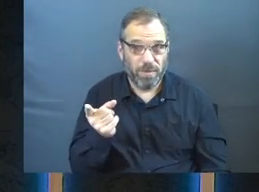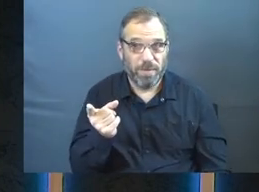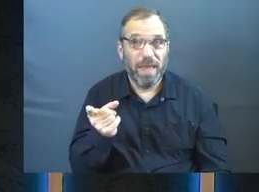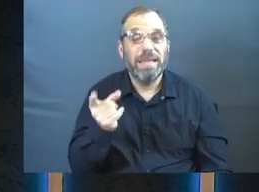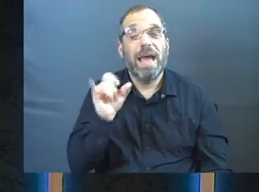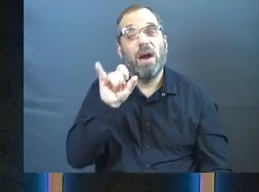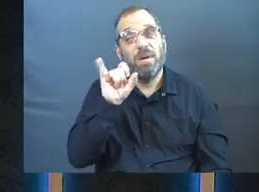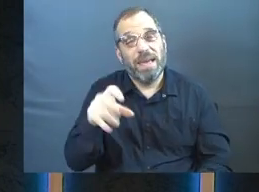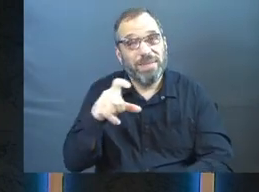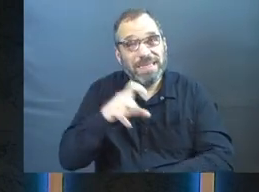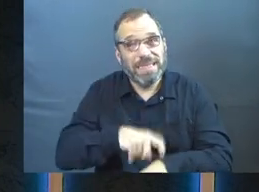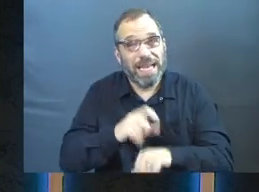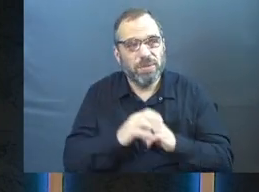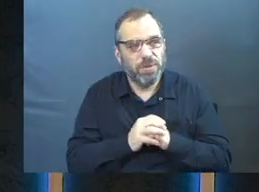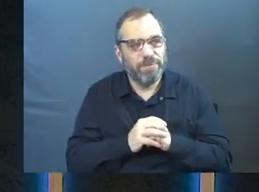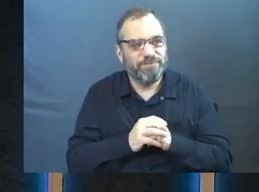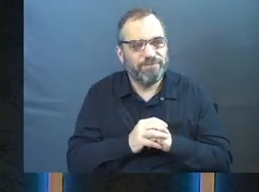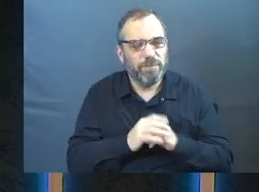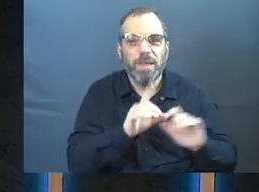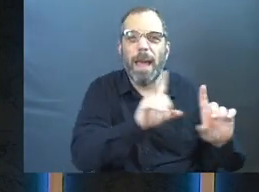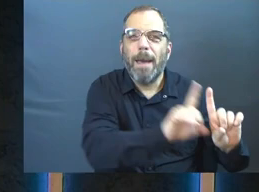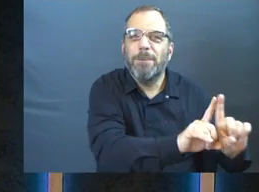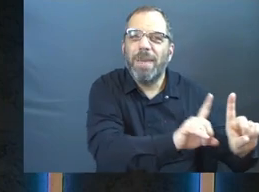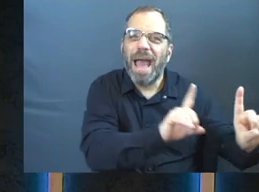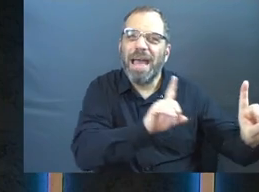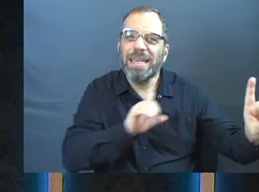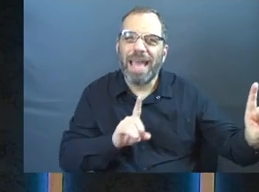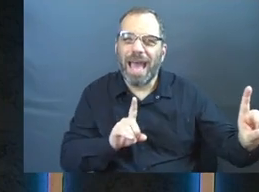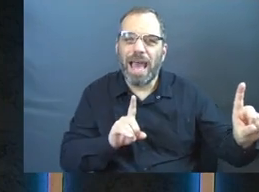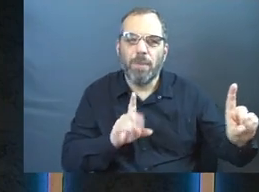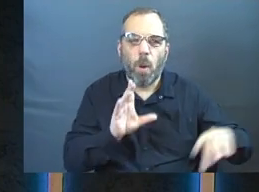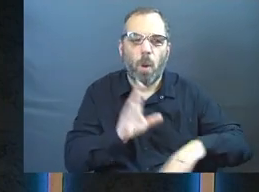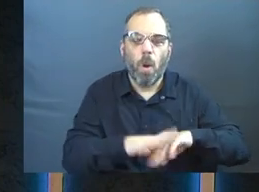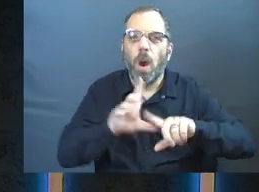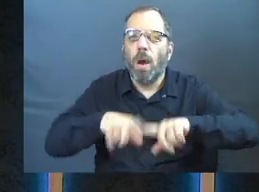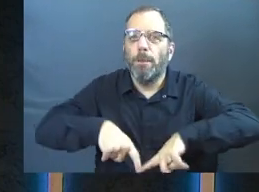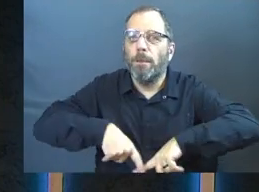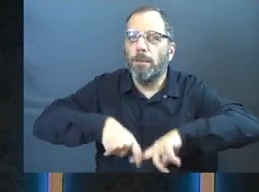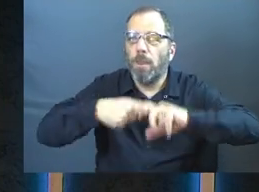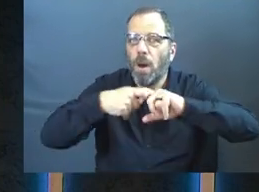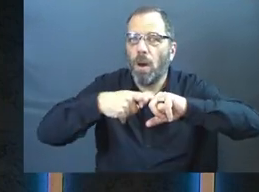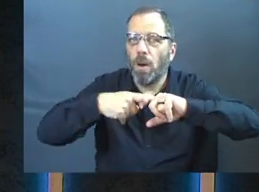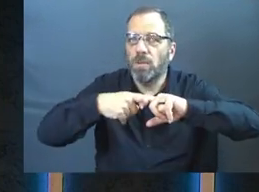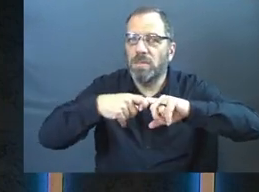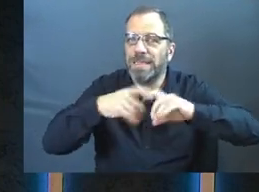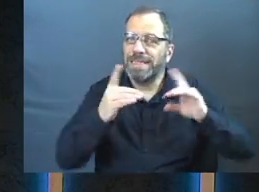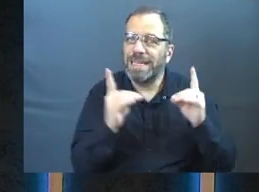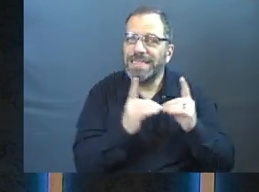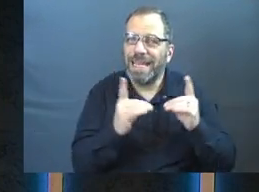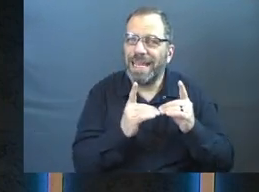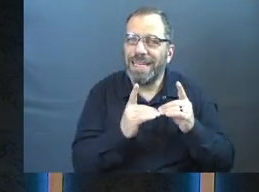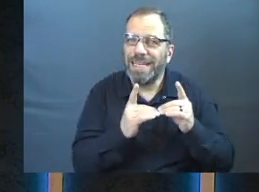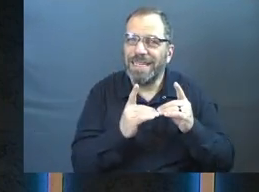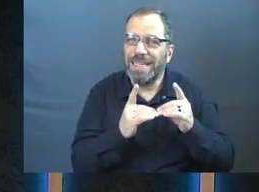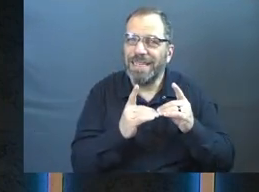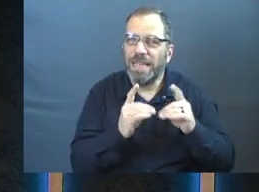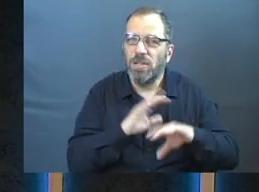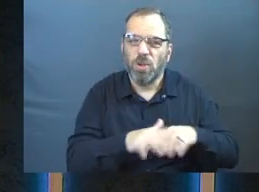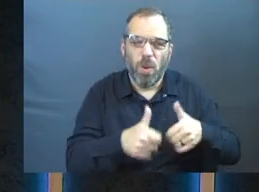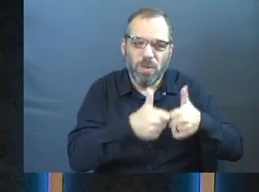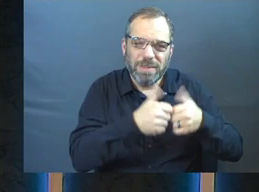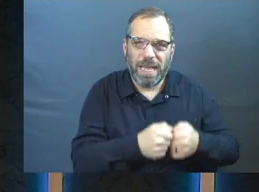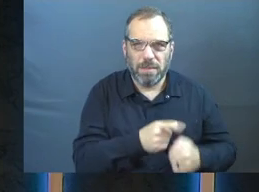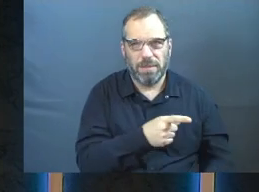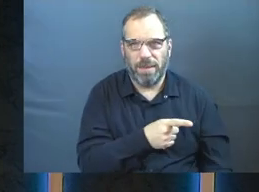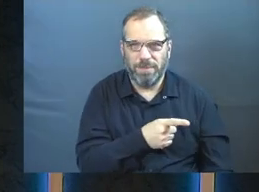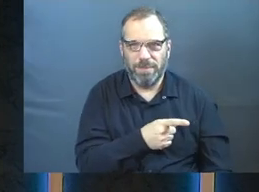And if it is time for you to back up or hit pause or whatever it is that you need to do, do not text it to them. Could I just